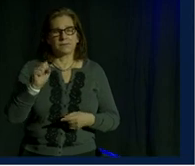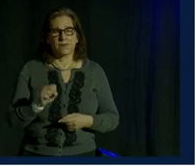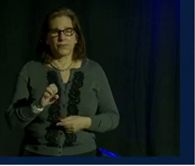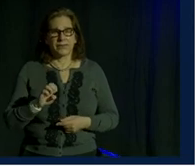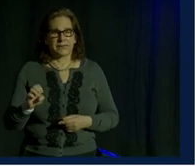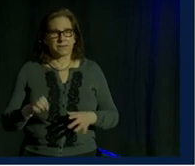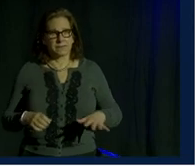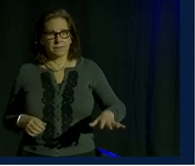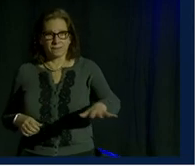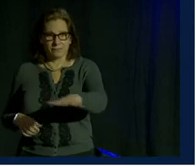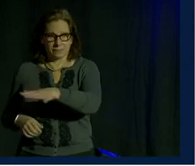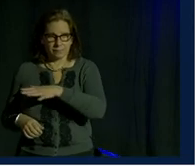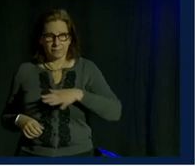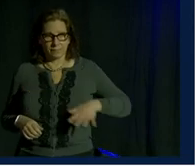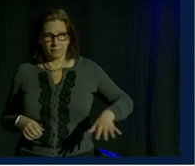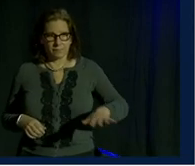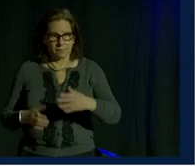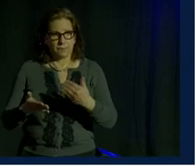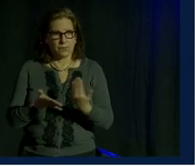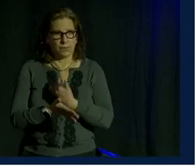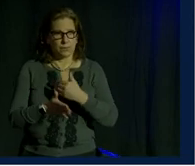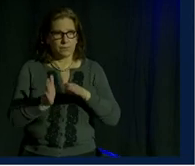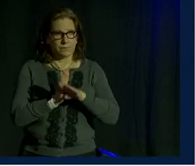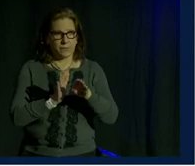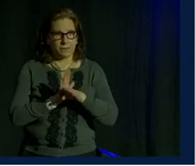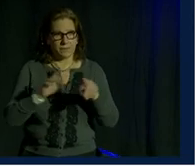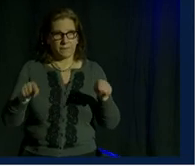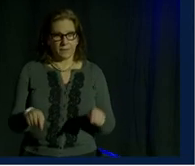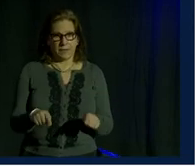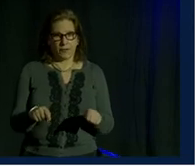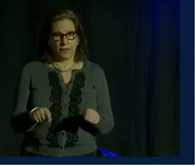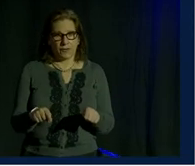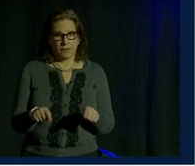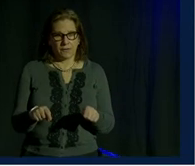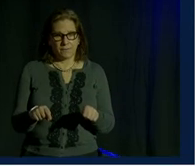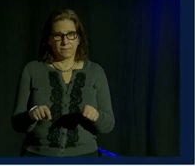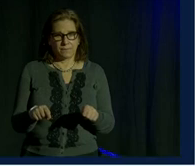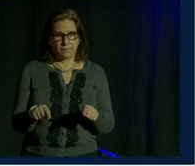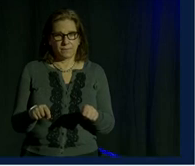Ward 6. Both sites are adjacent to Canal Park.